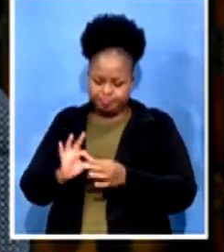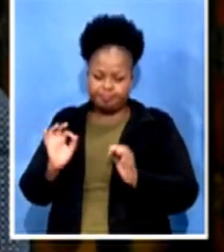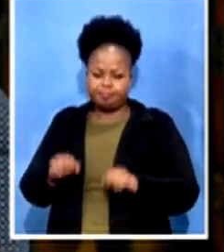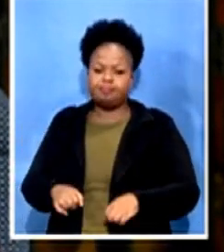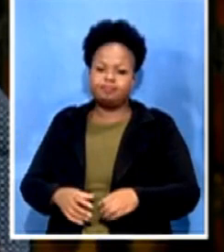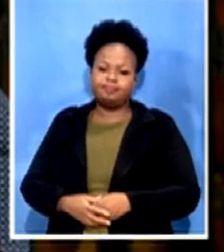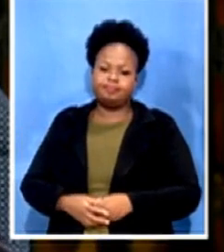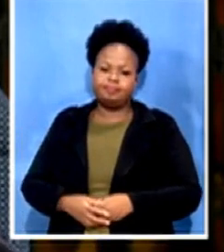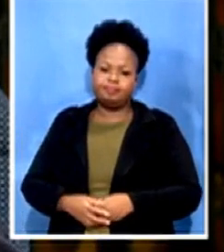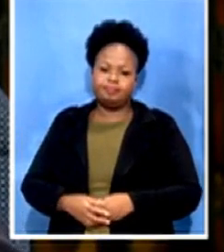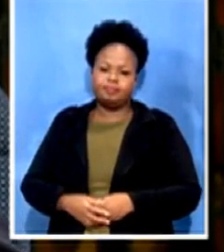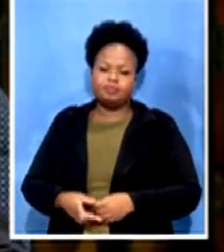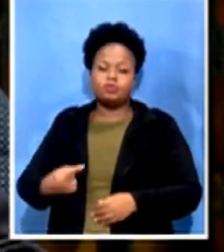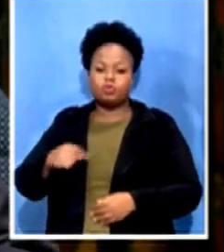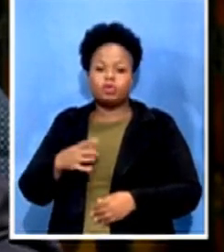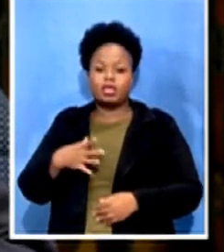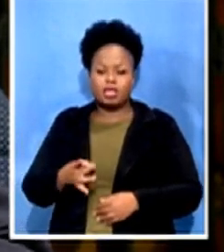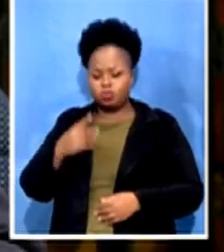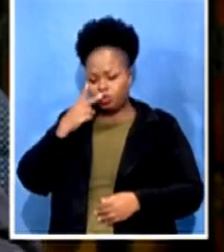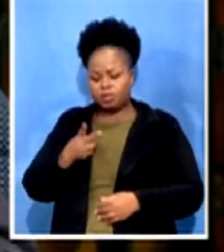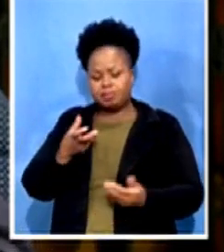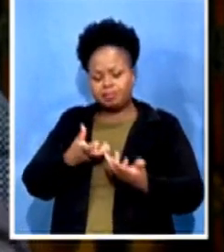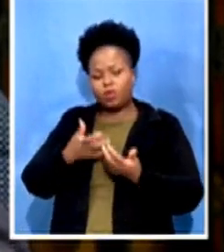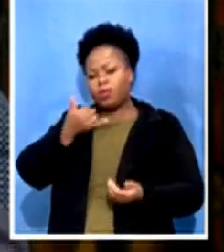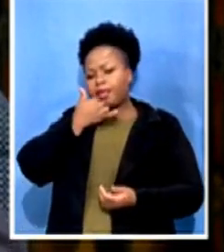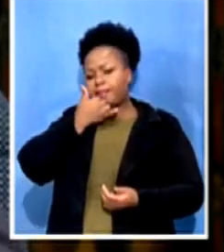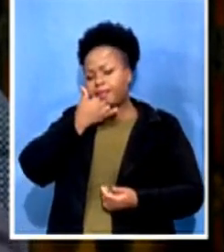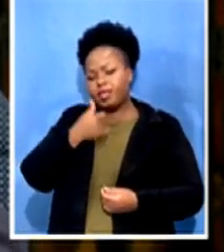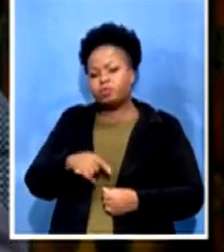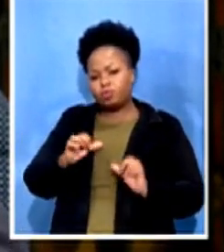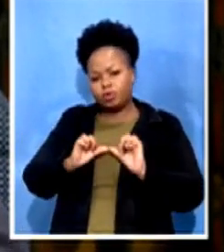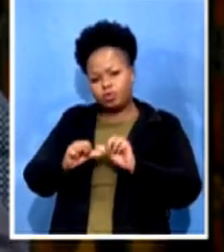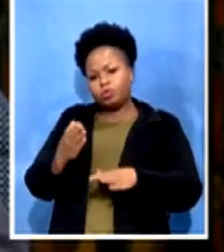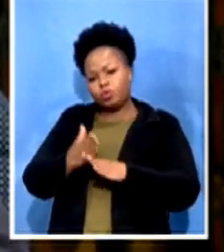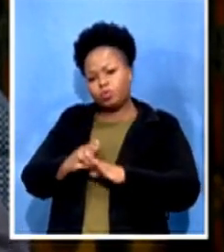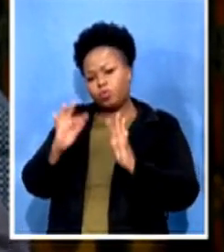it, so continue with that good work. And Speaker, thank you very much for